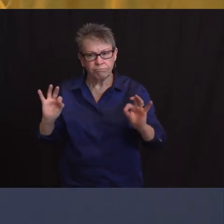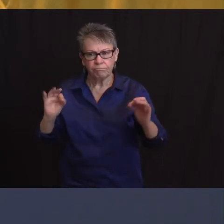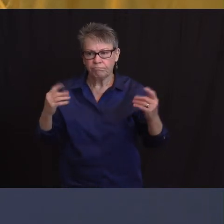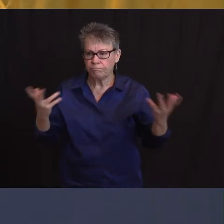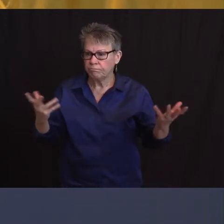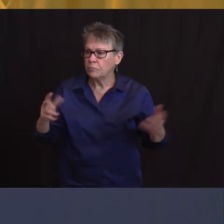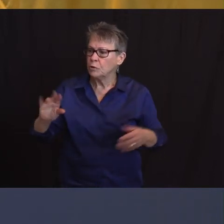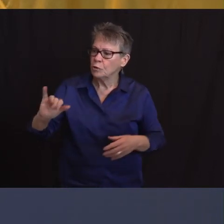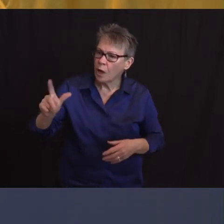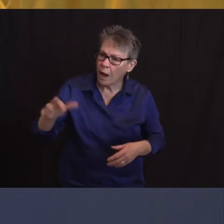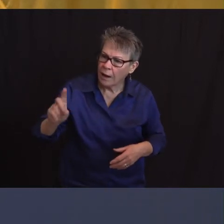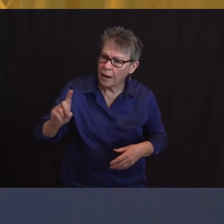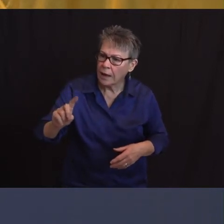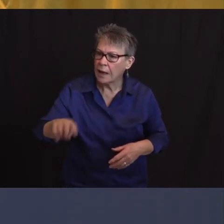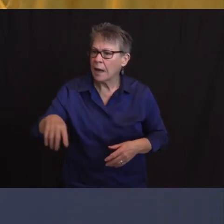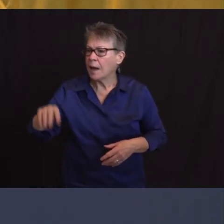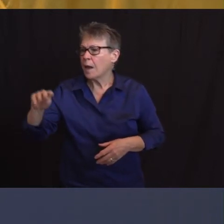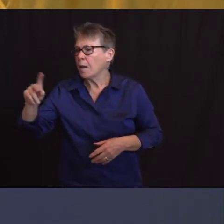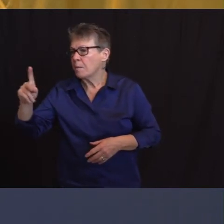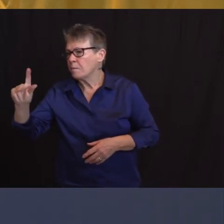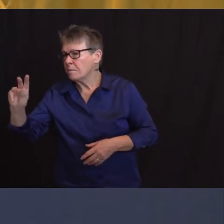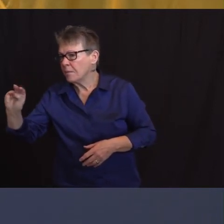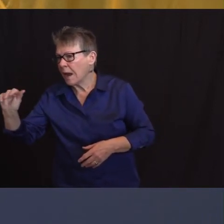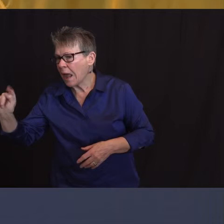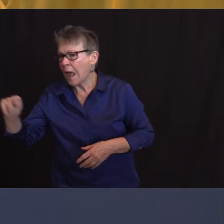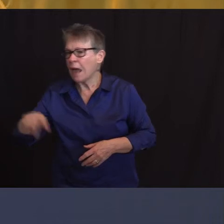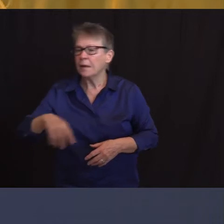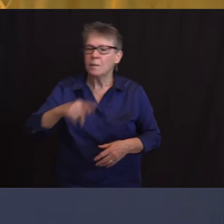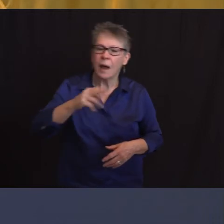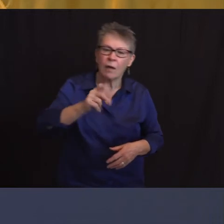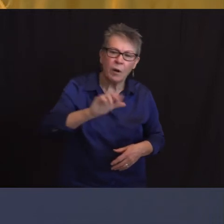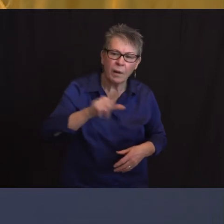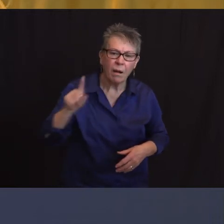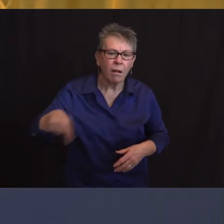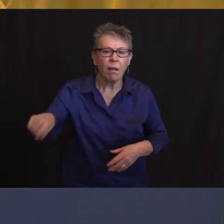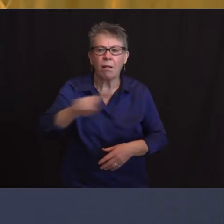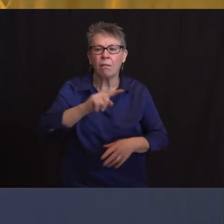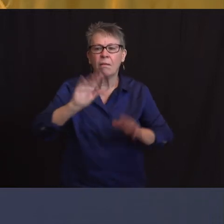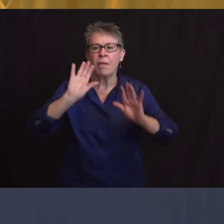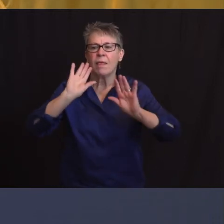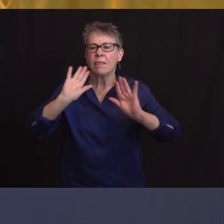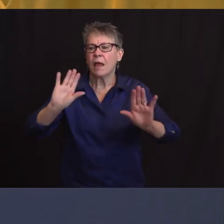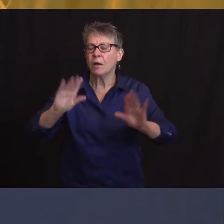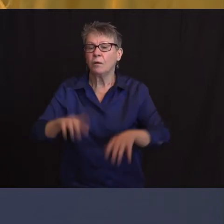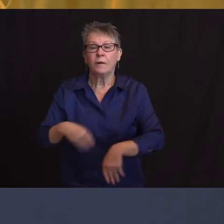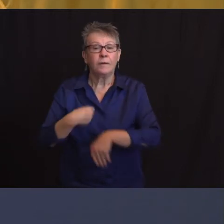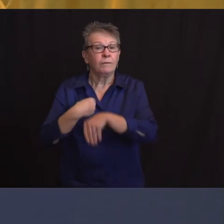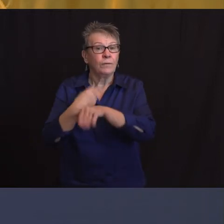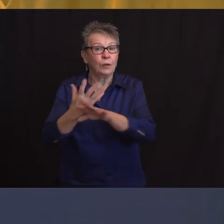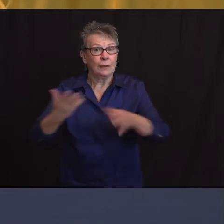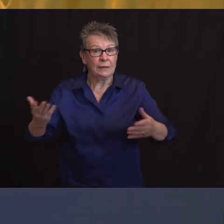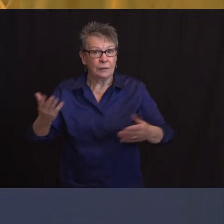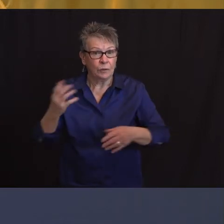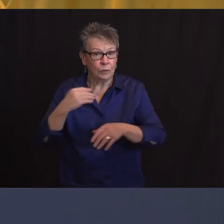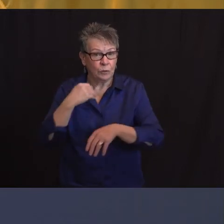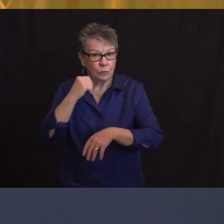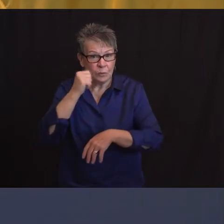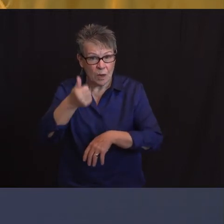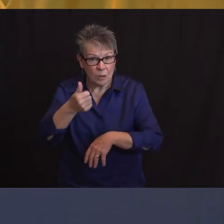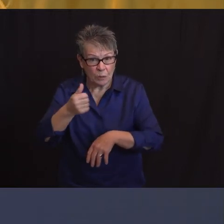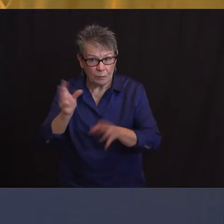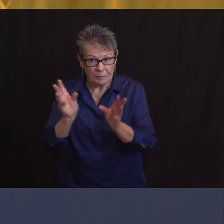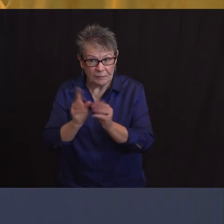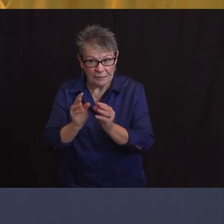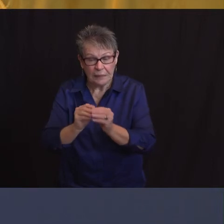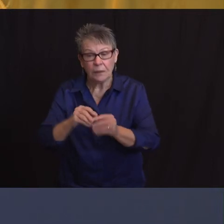Matt, Paramel, Mahan, Cast of Thousands. Again, virtual tomorrow. In person, same time, same